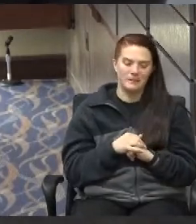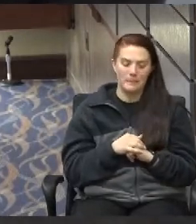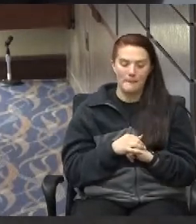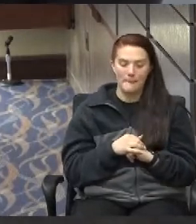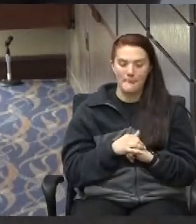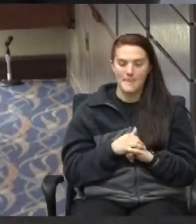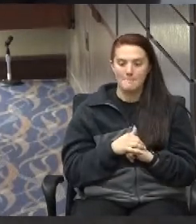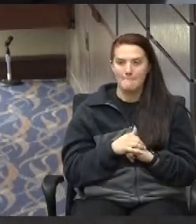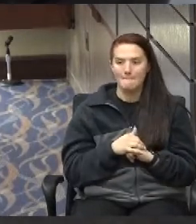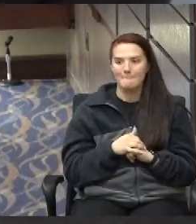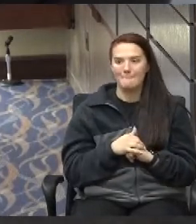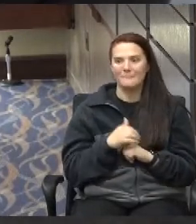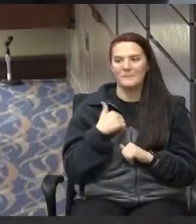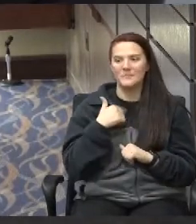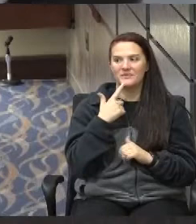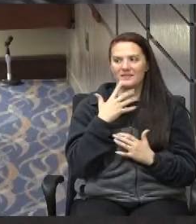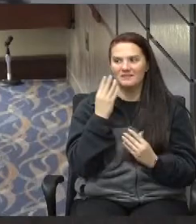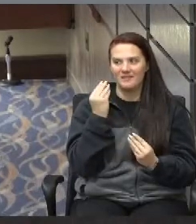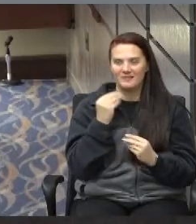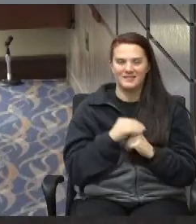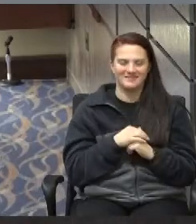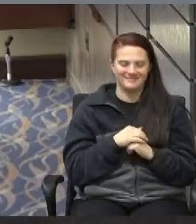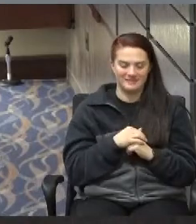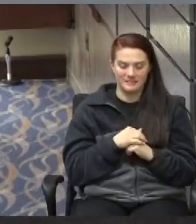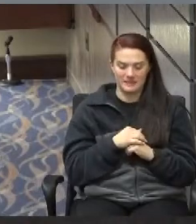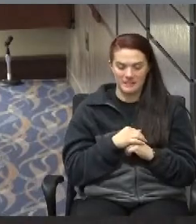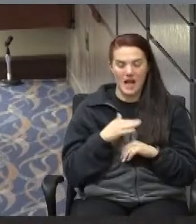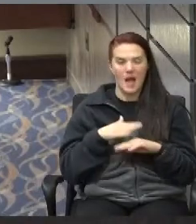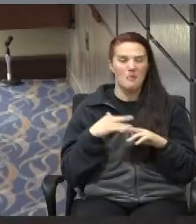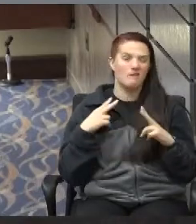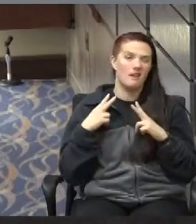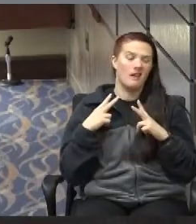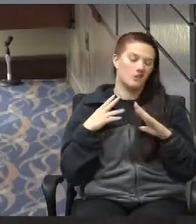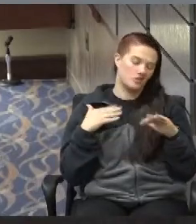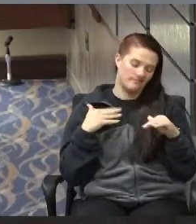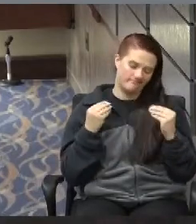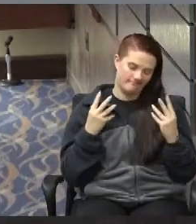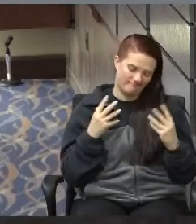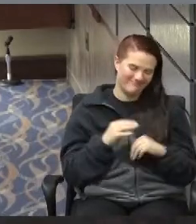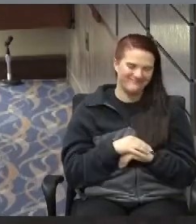The 18th, I must think about. I'm on vacation.